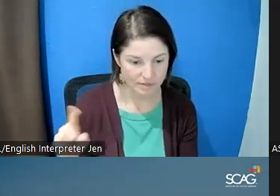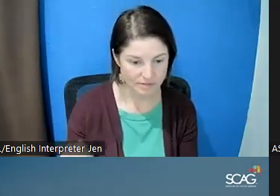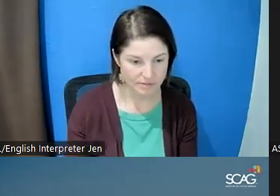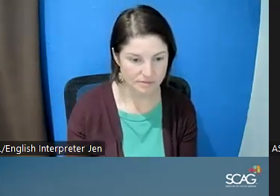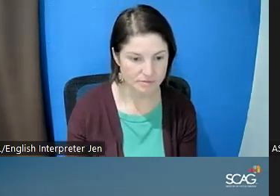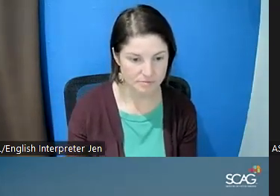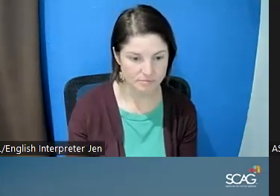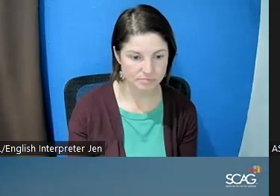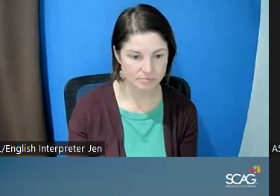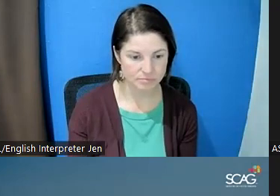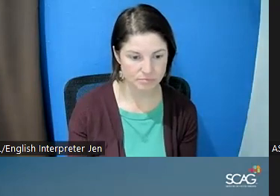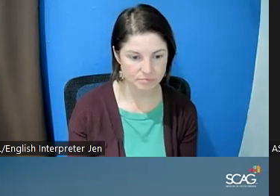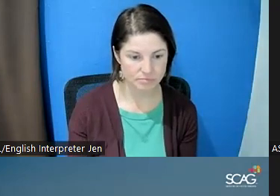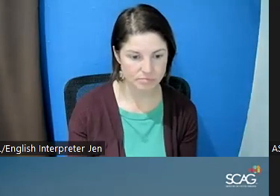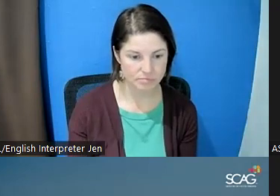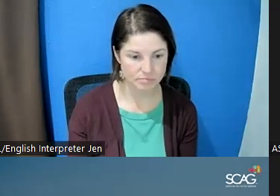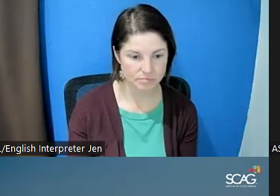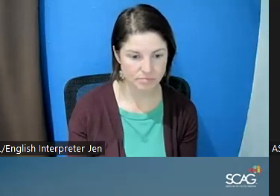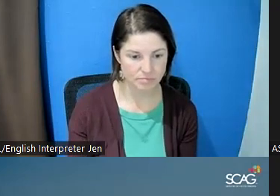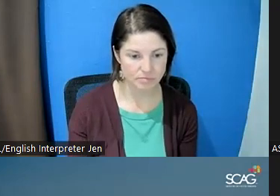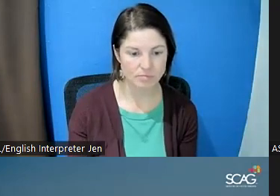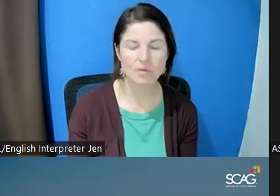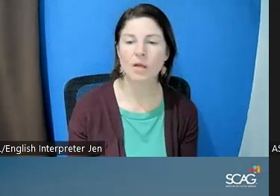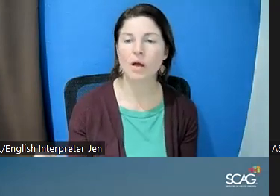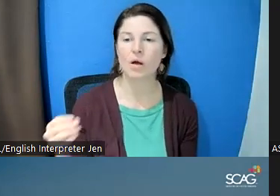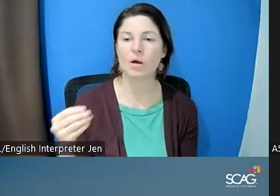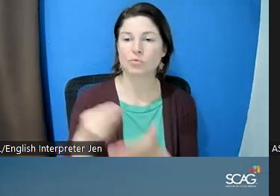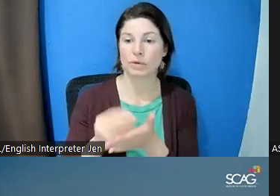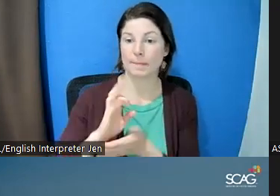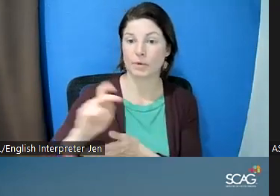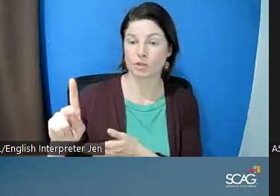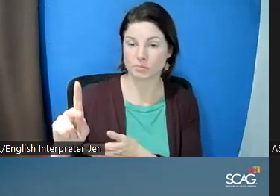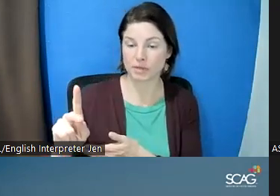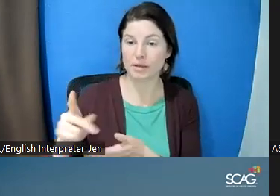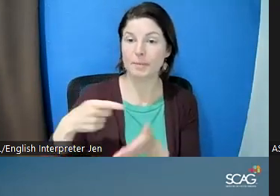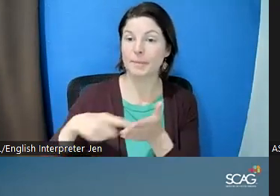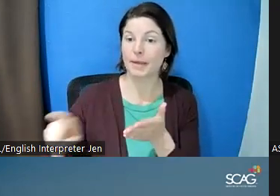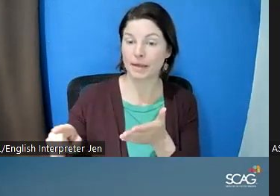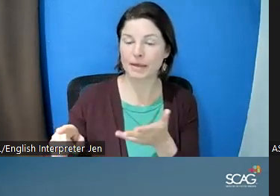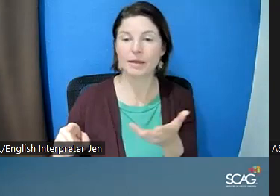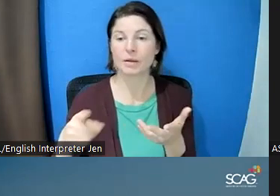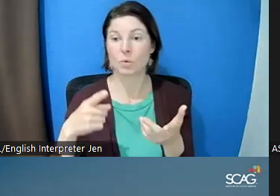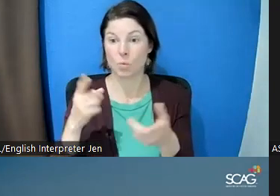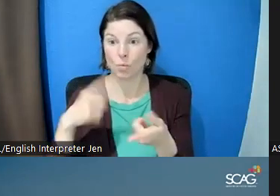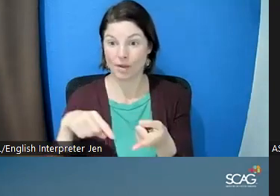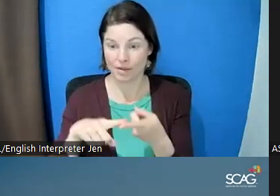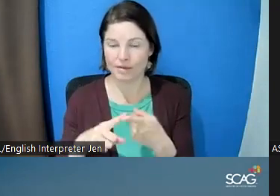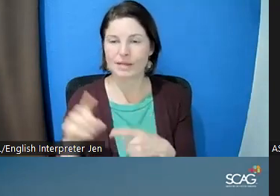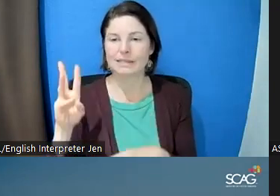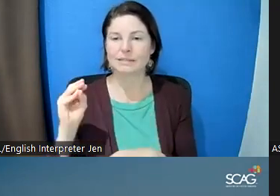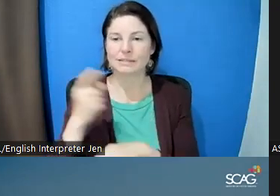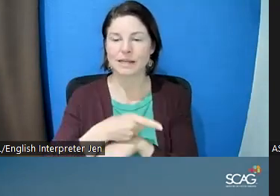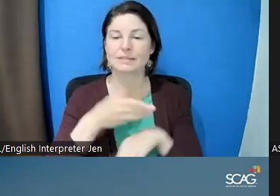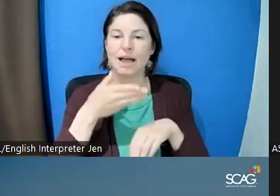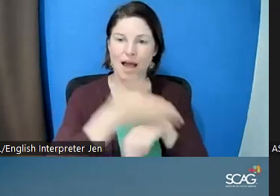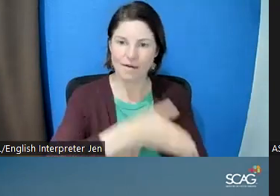But reimbursements will be made within 60 days of approval of the final report and the deliverables and the receipt